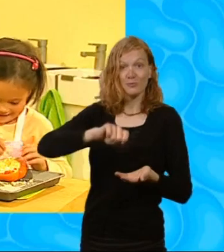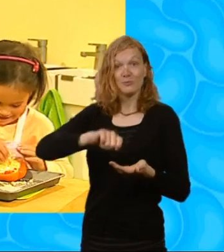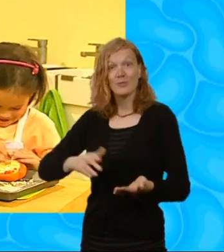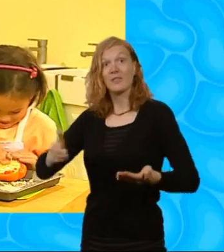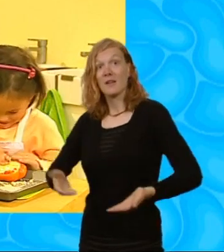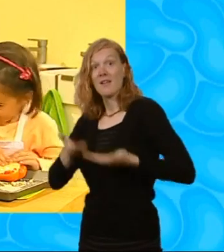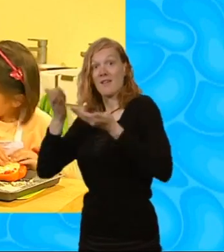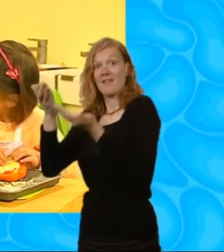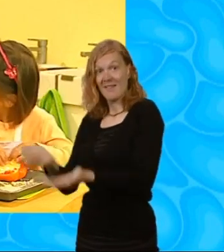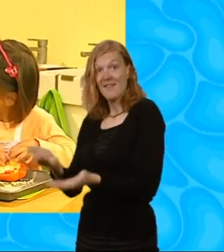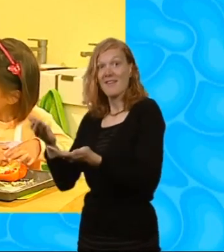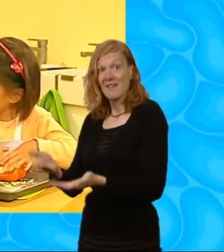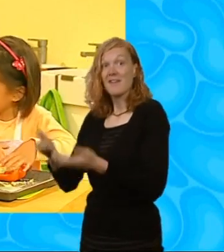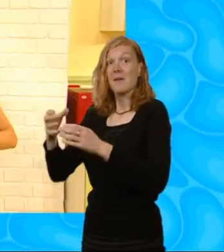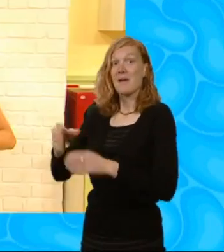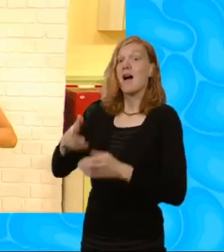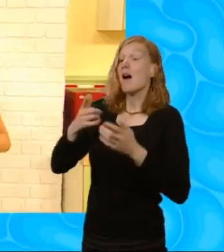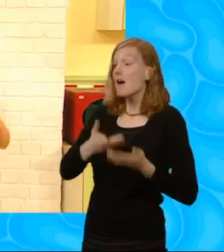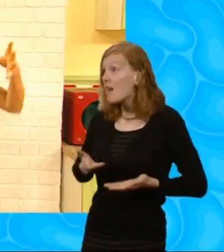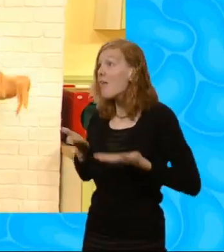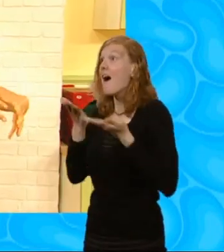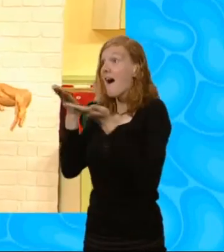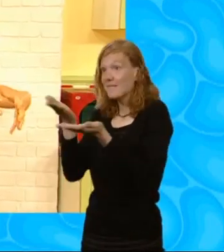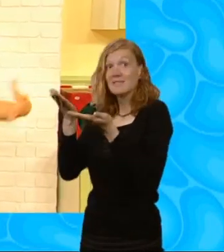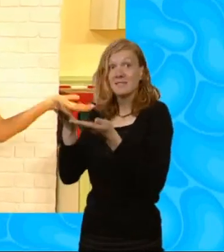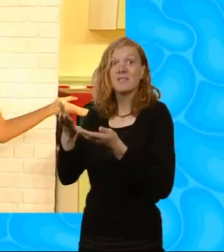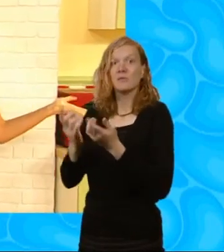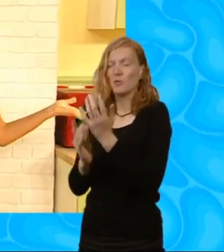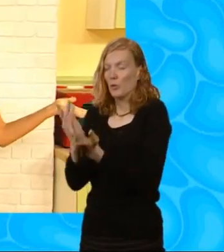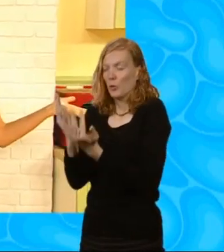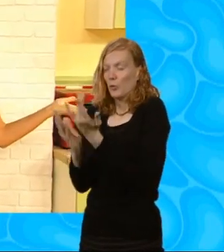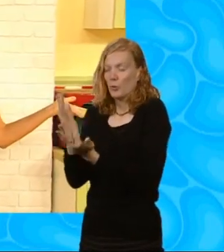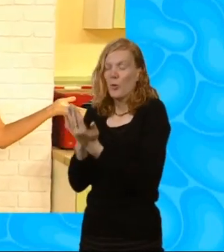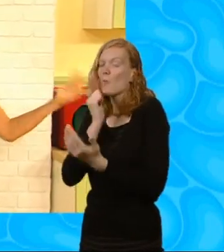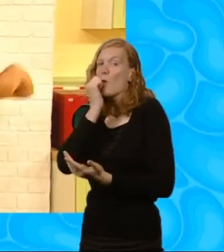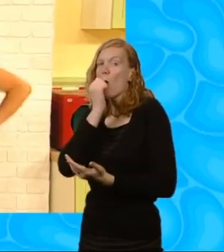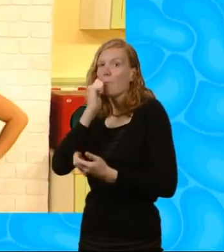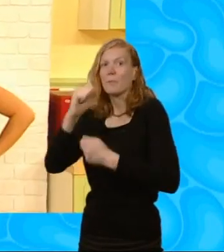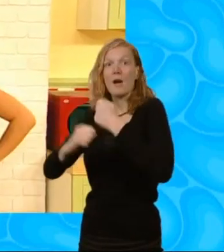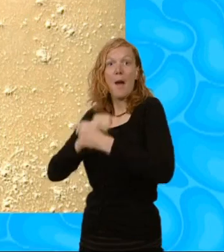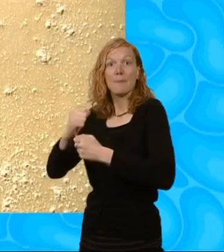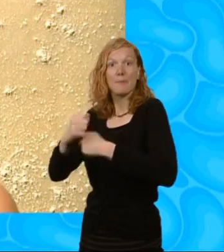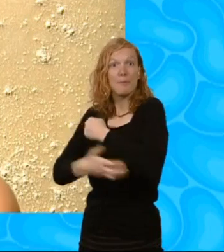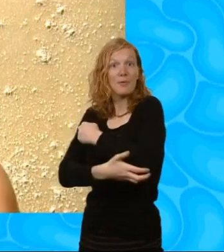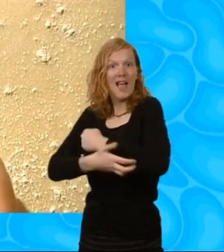cheese, spread it all around. Put the peppers in the oven till they're golden brown.